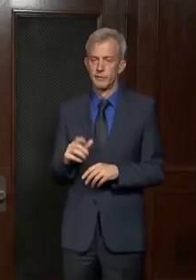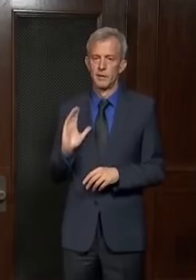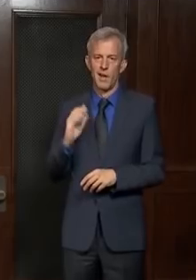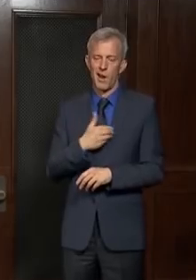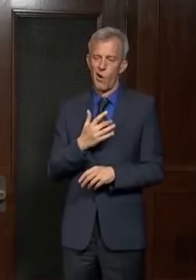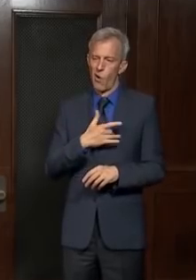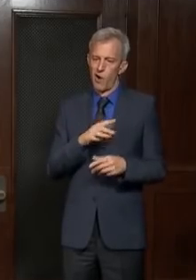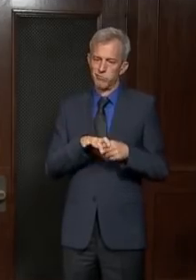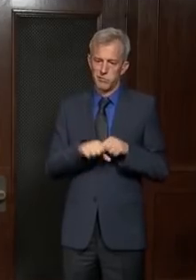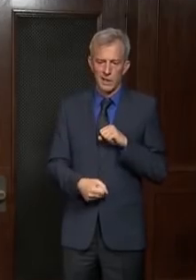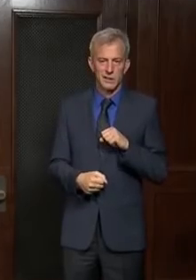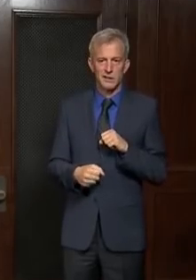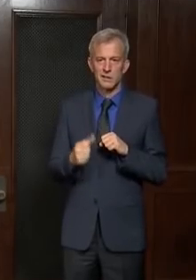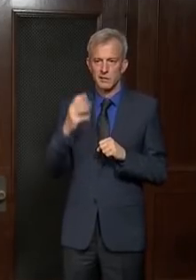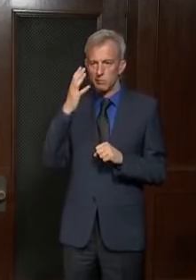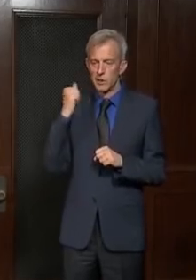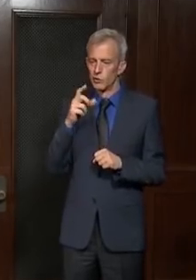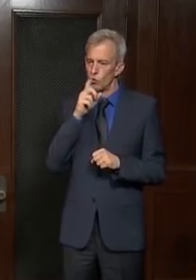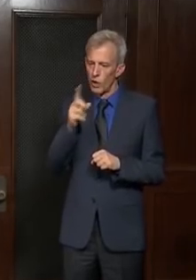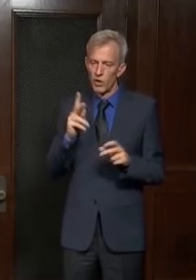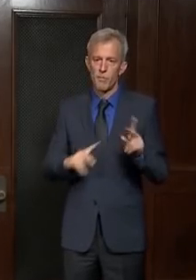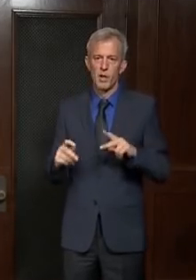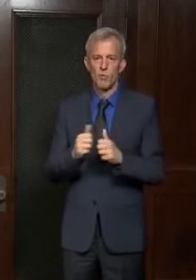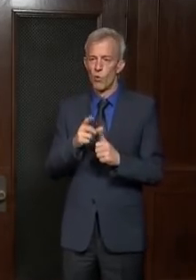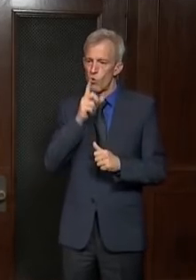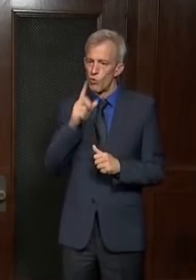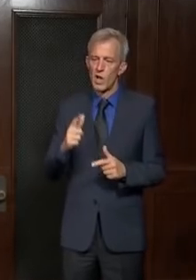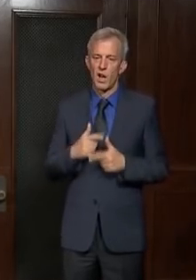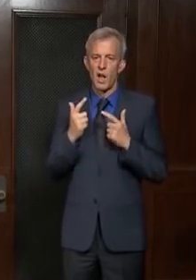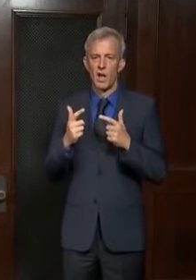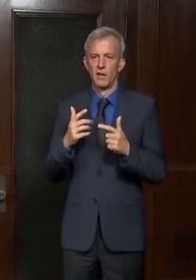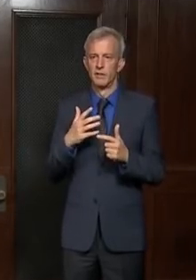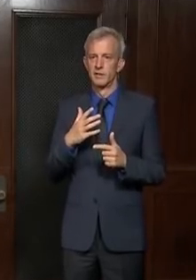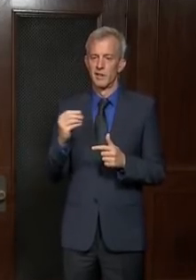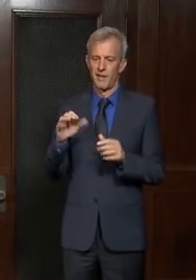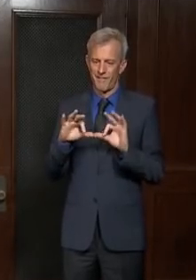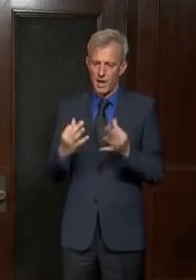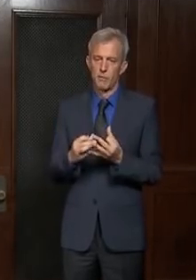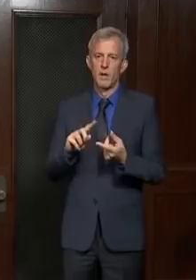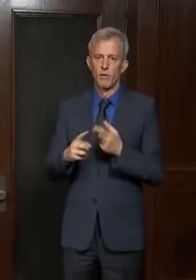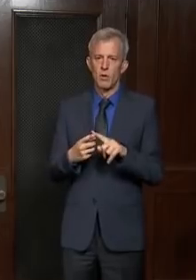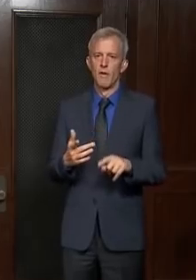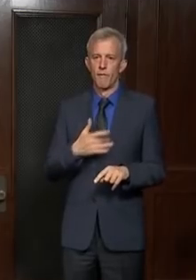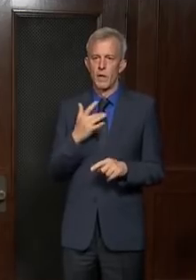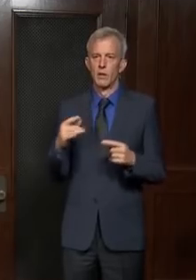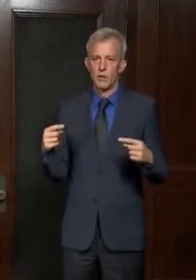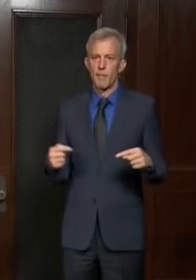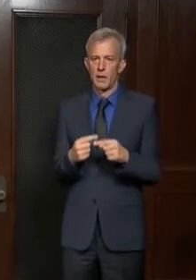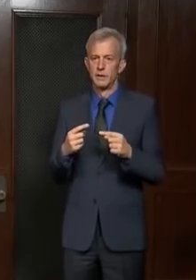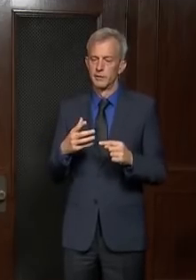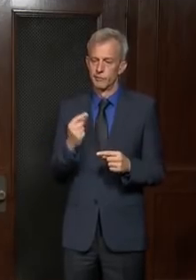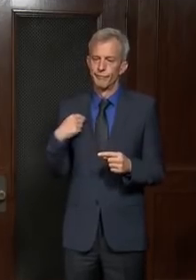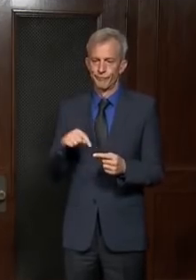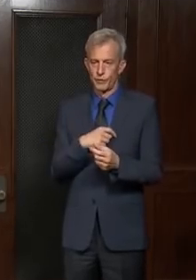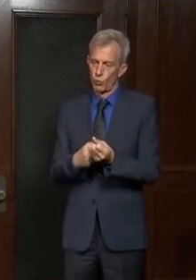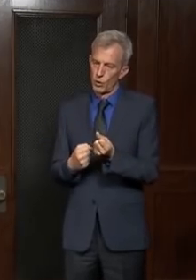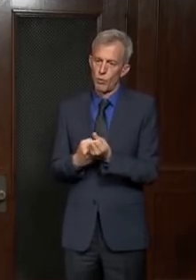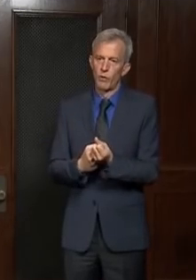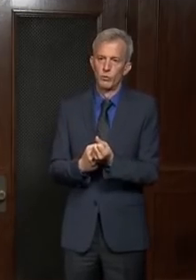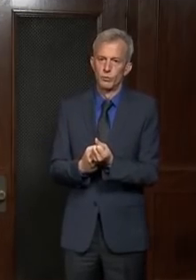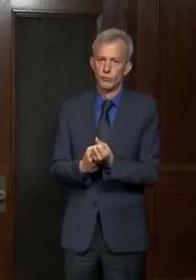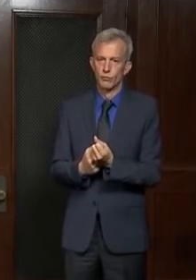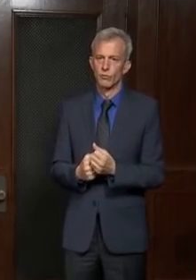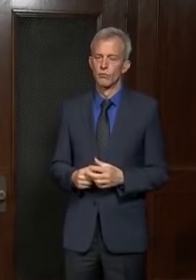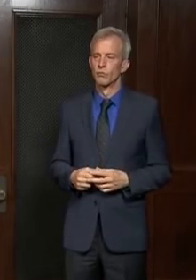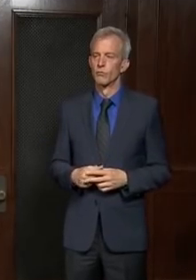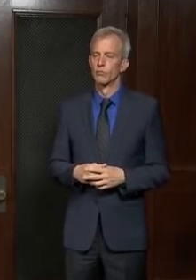are real people with real lives, and their families and friends today feel that pain, and we are with you. As